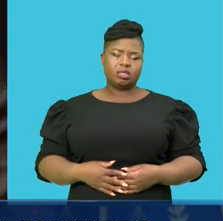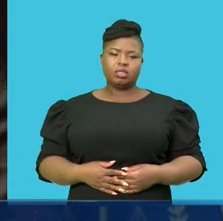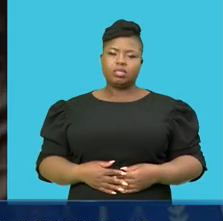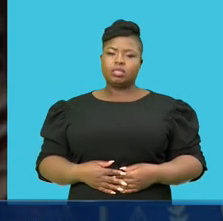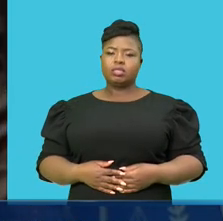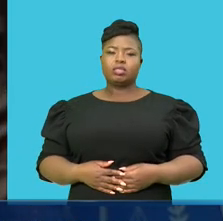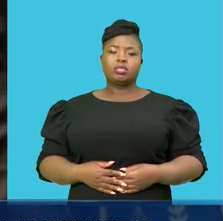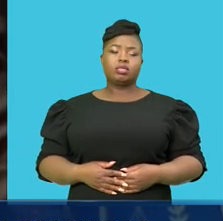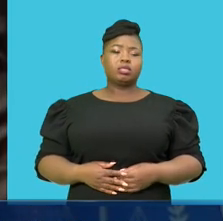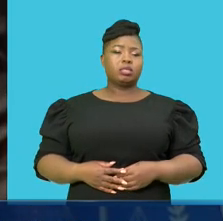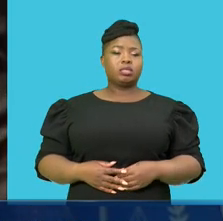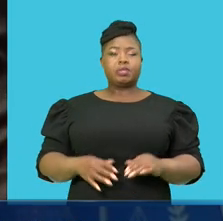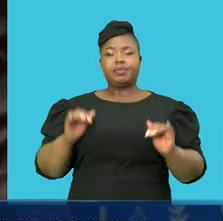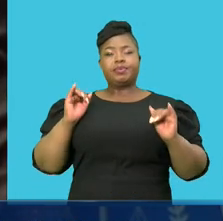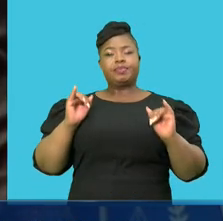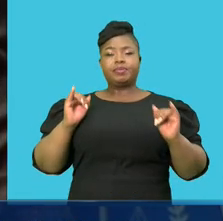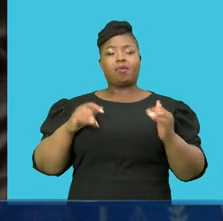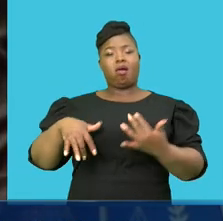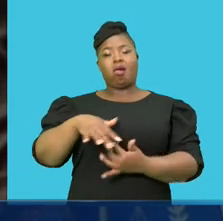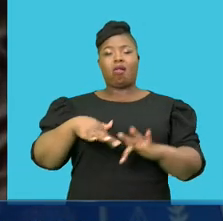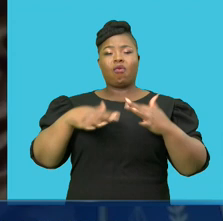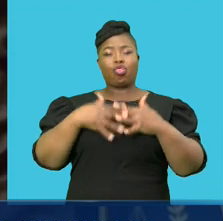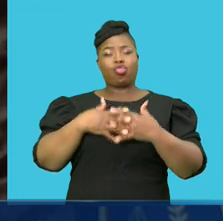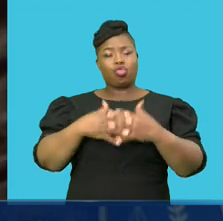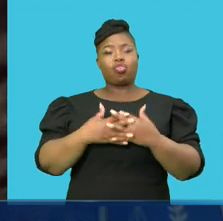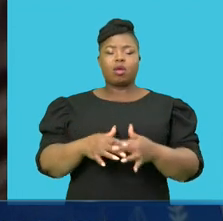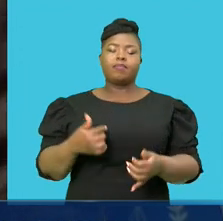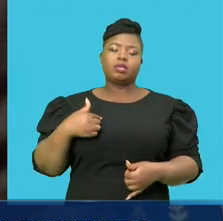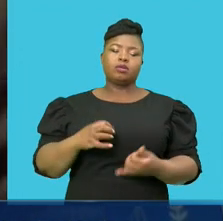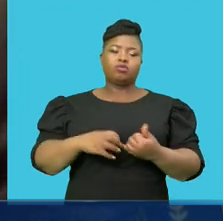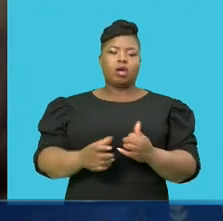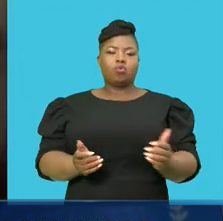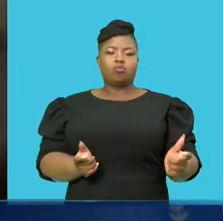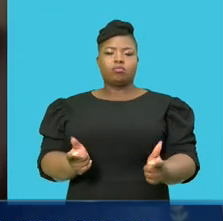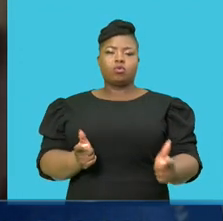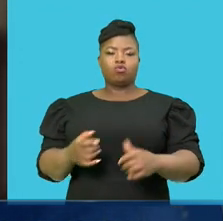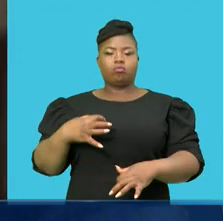that I had to contend with. But as I say,